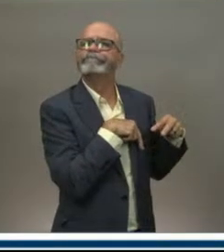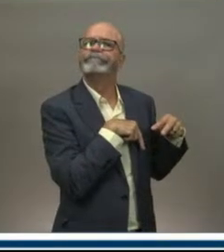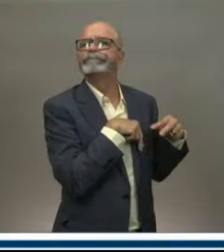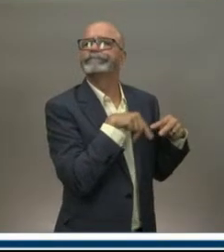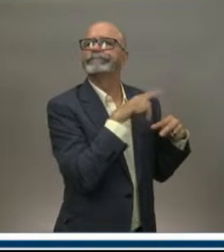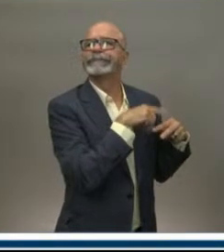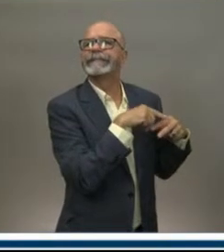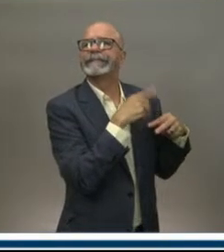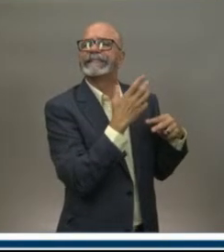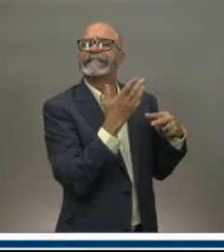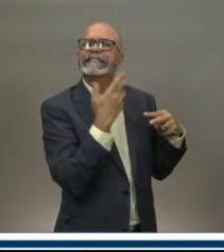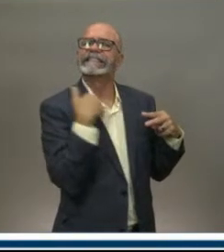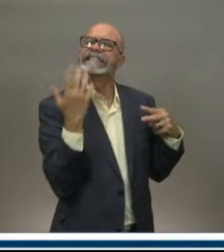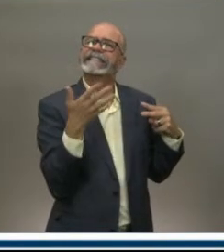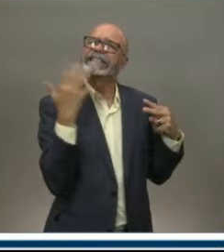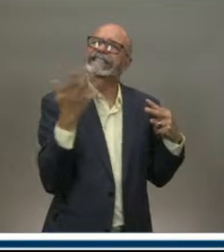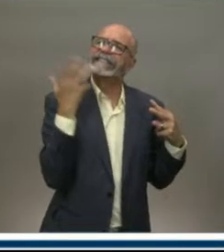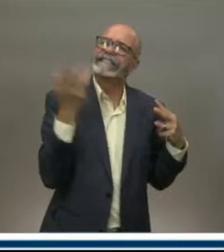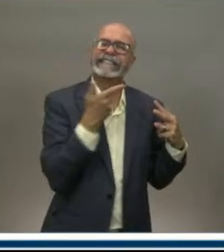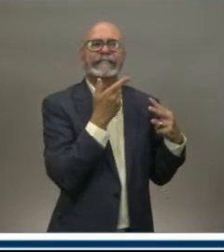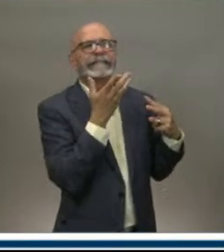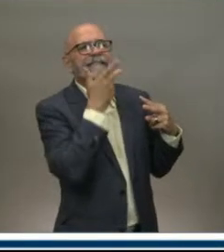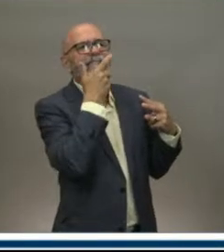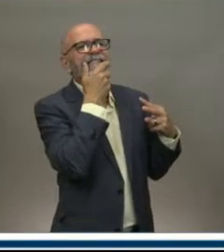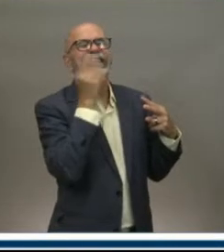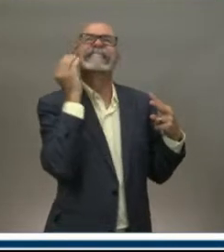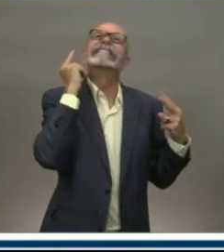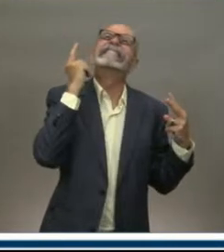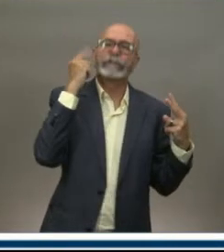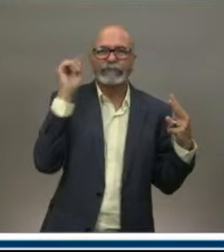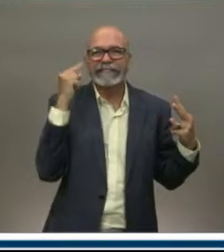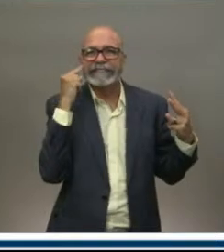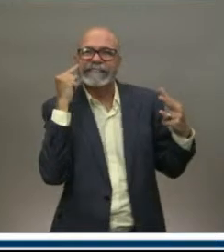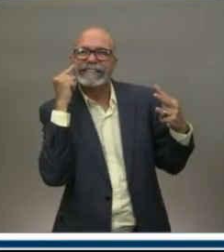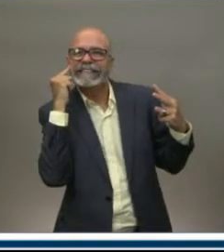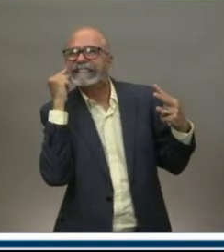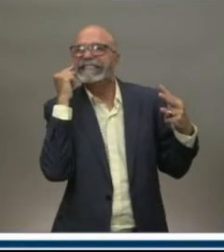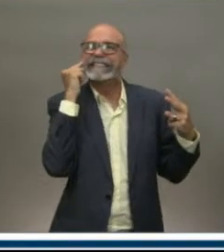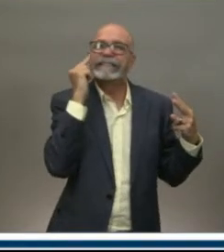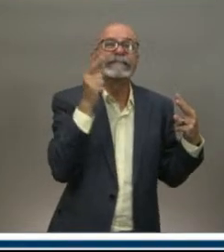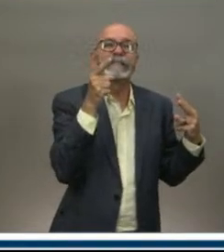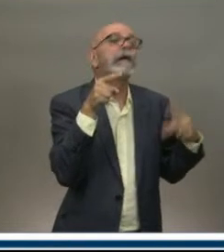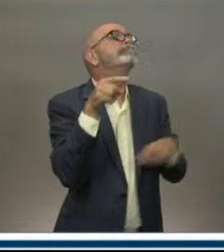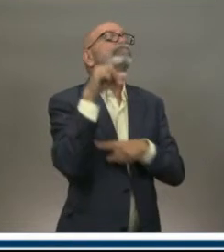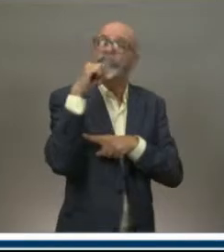that a move to full